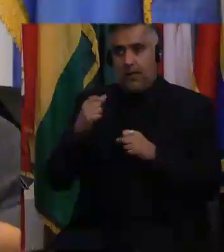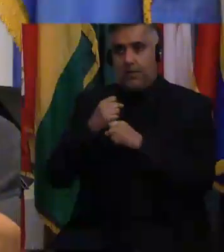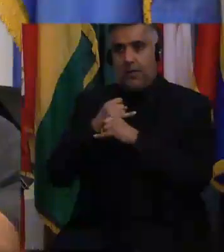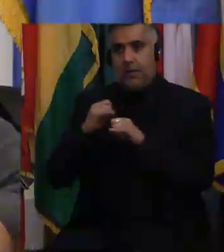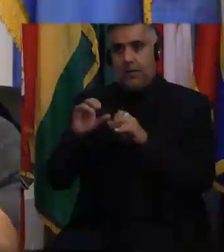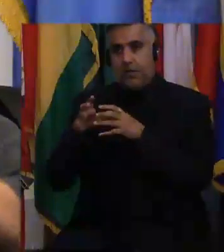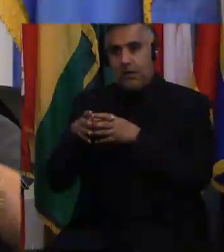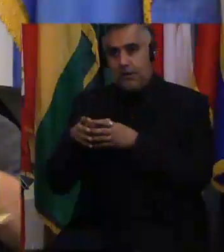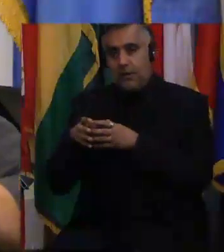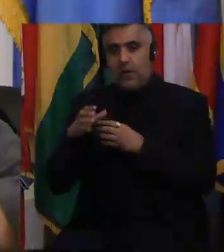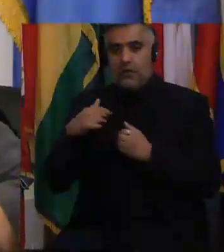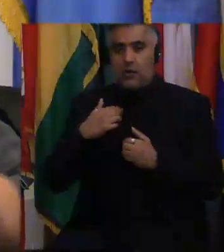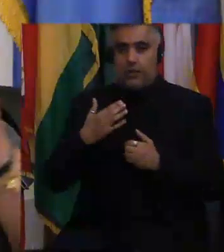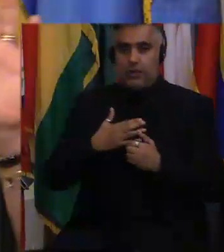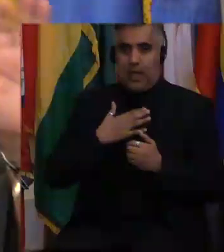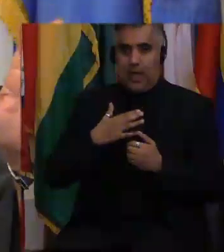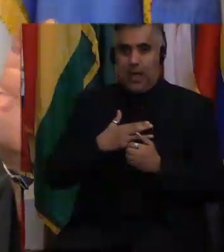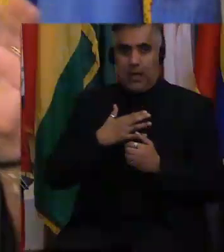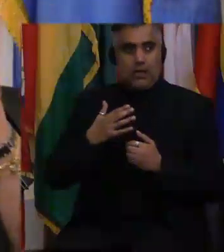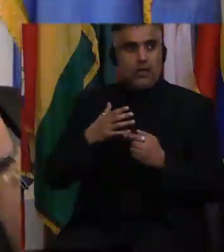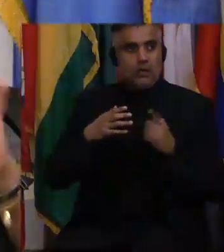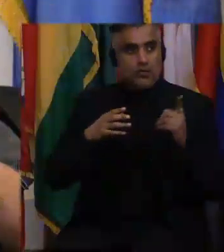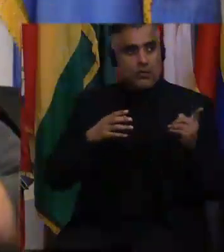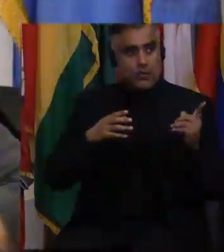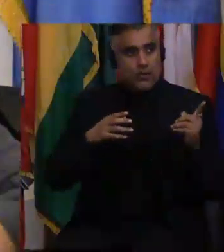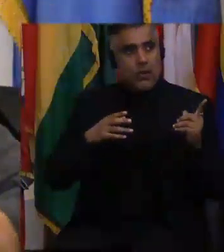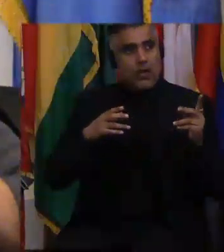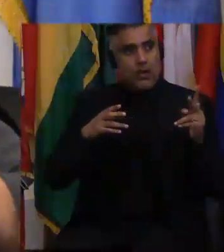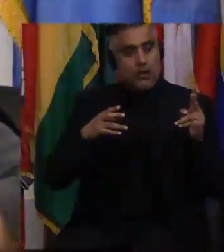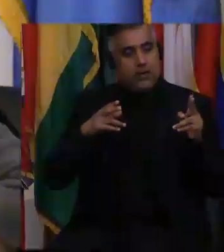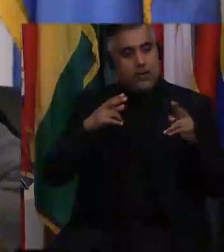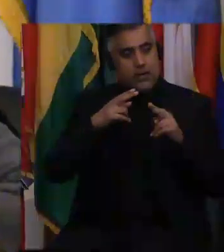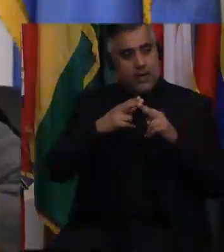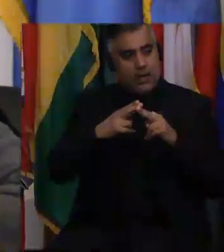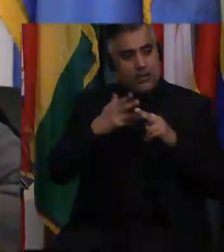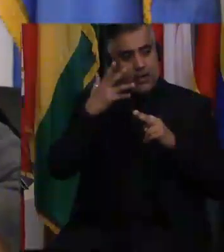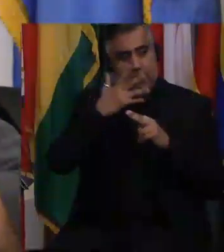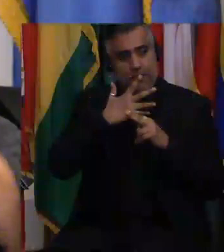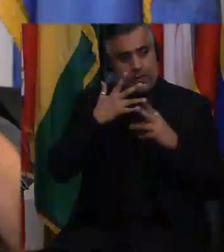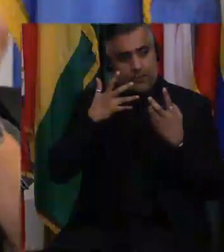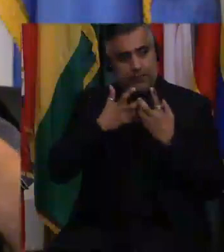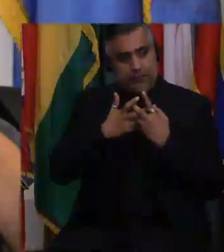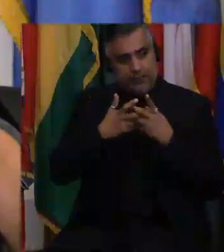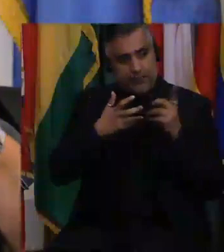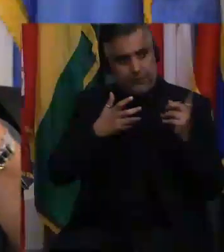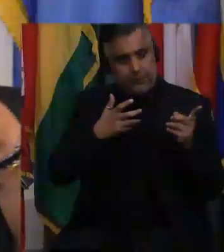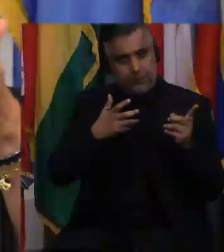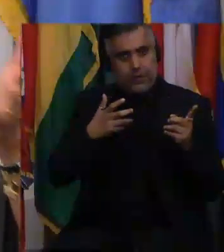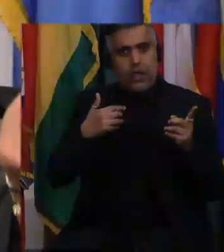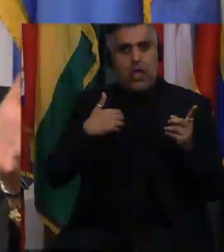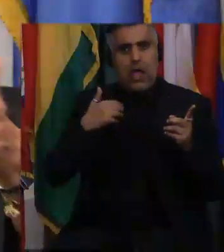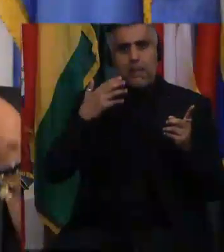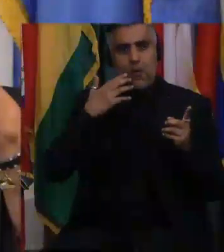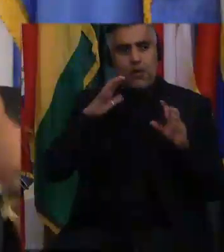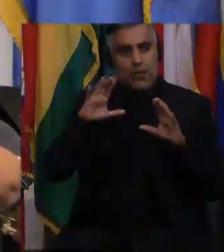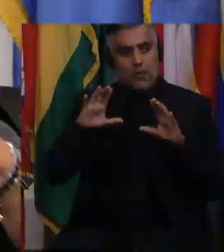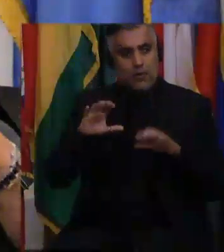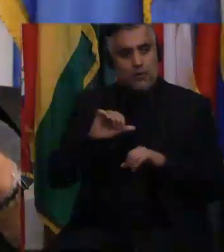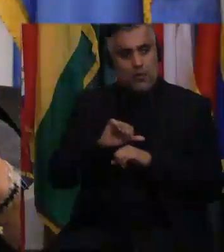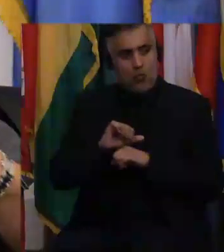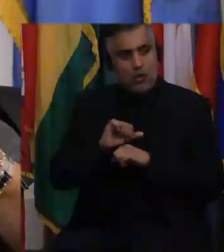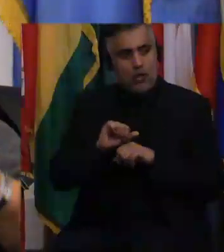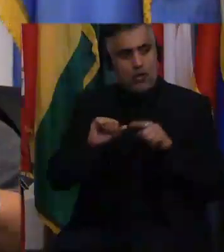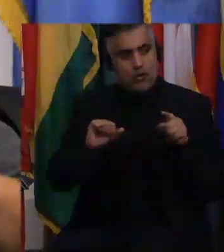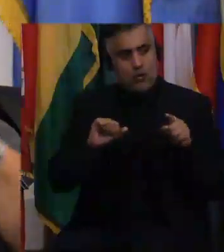very glad to be able to put a face to the name too. I'm aware of the wonderful work that you